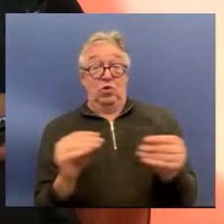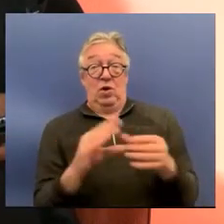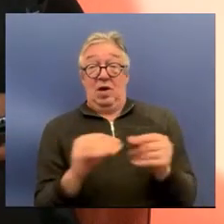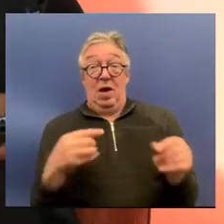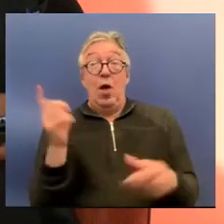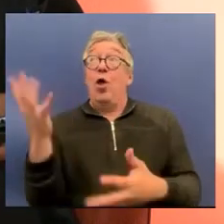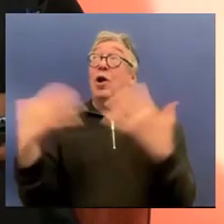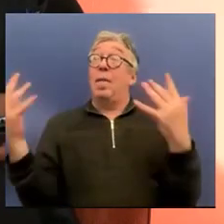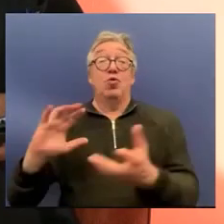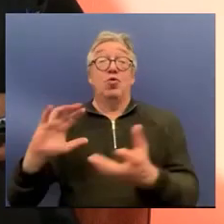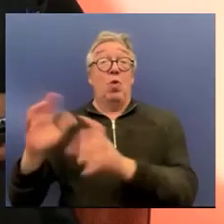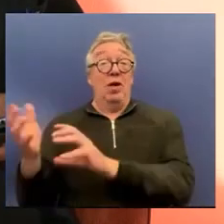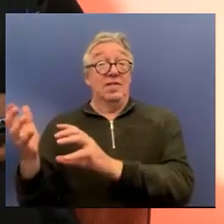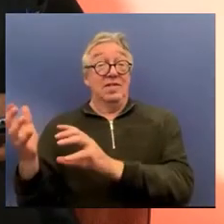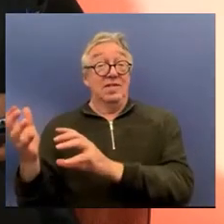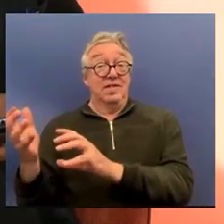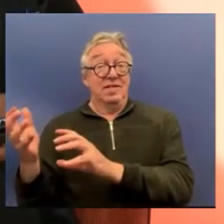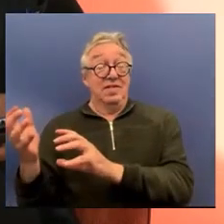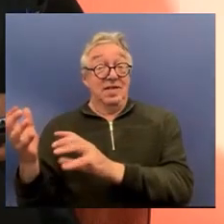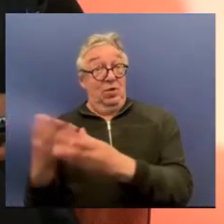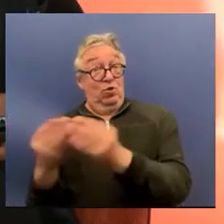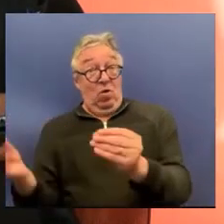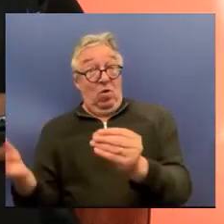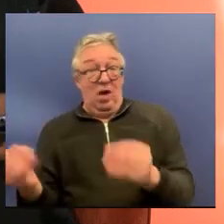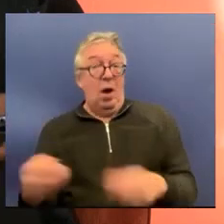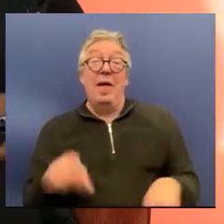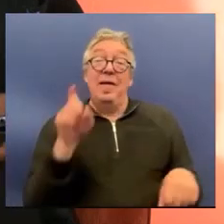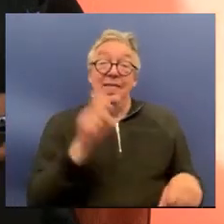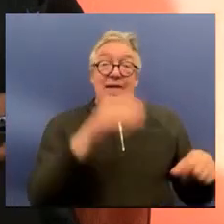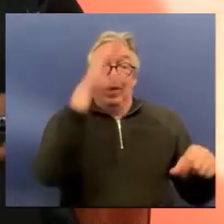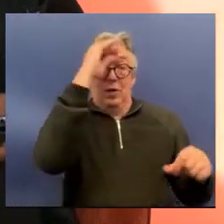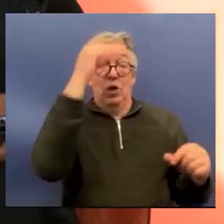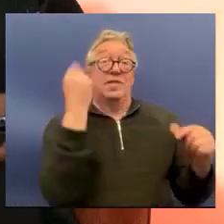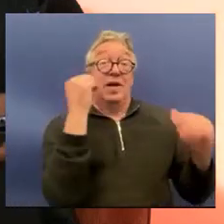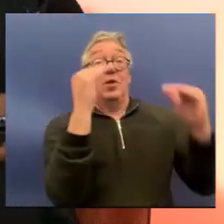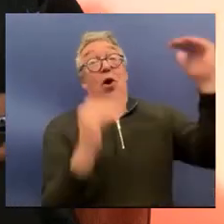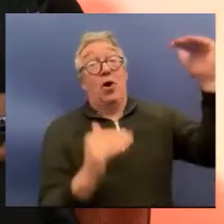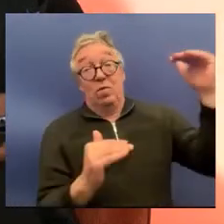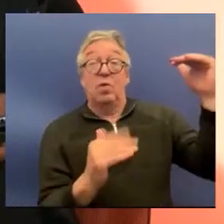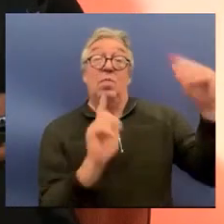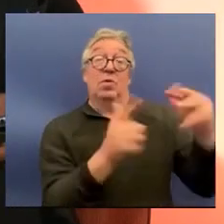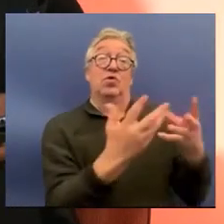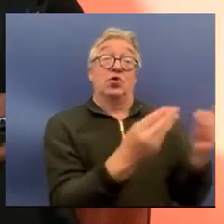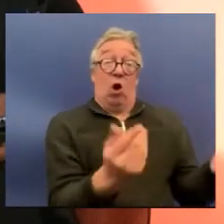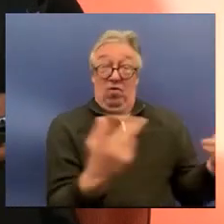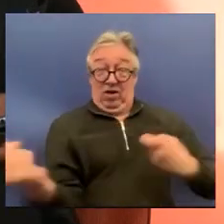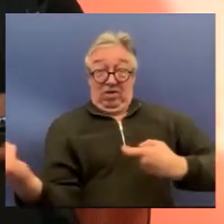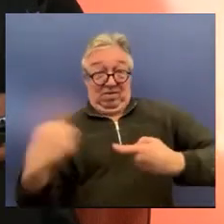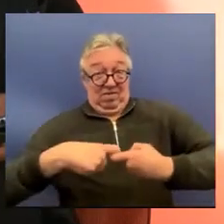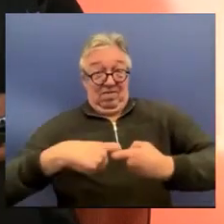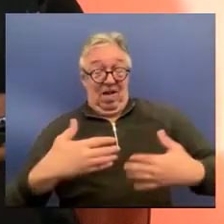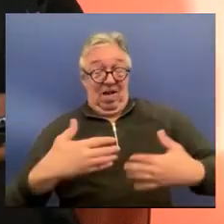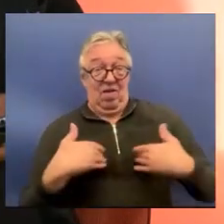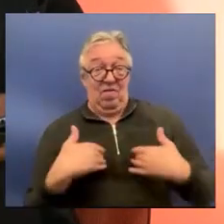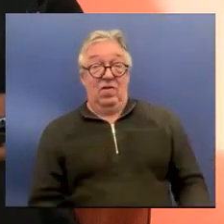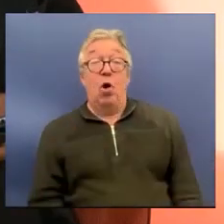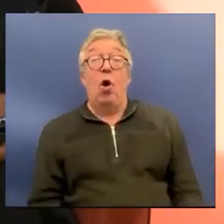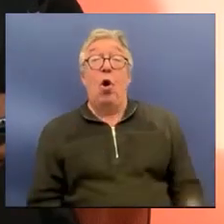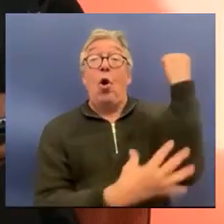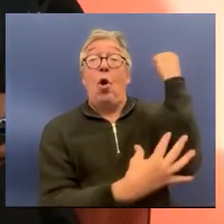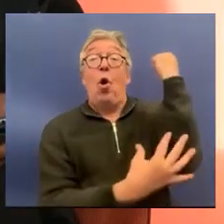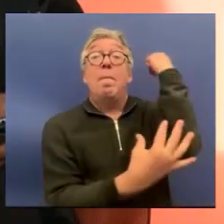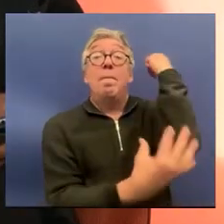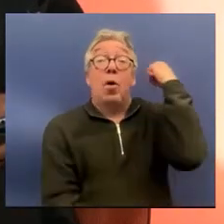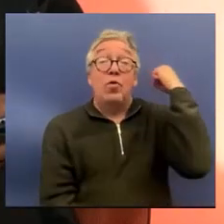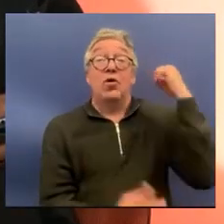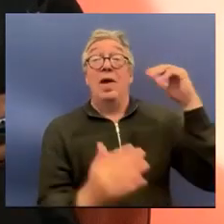gender inequality, because they're very much linked with each other. We can never solve poverty and inequality unless we